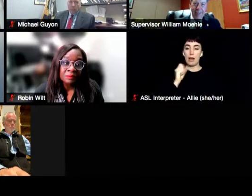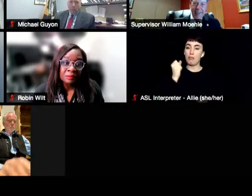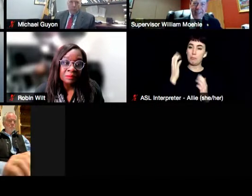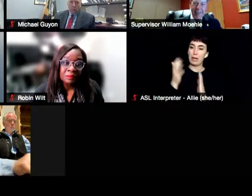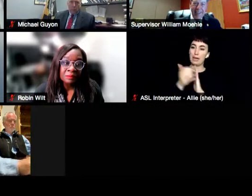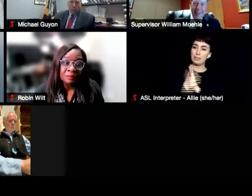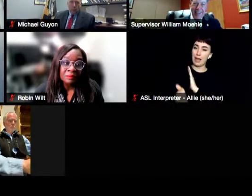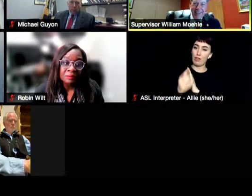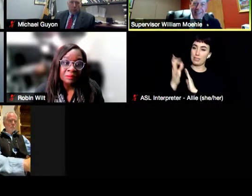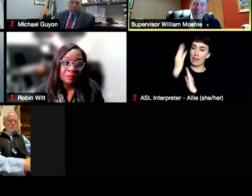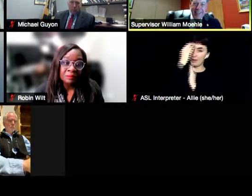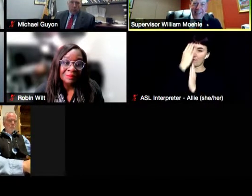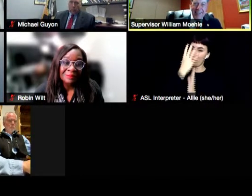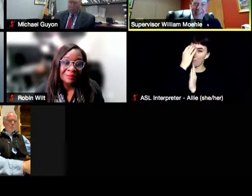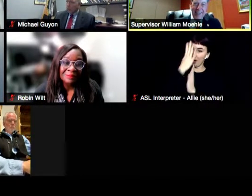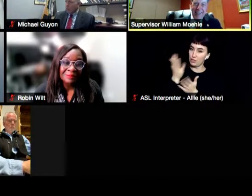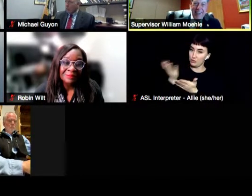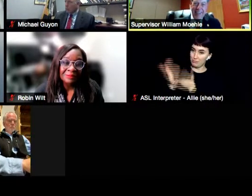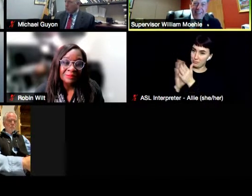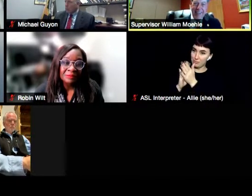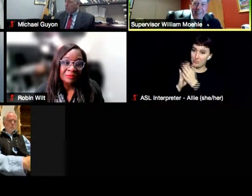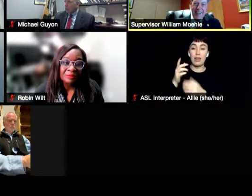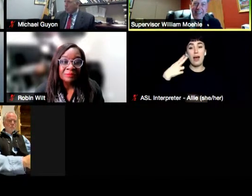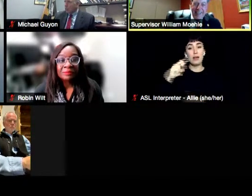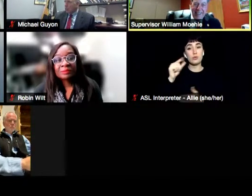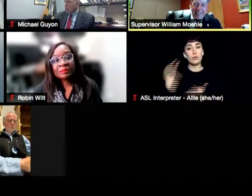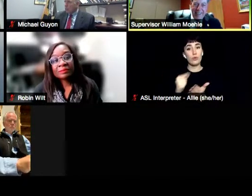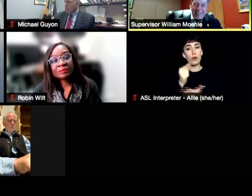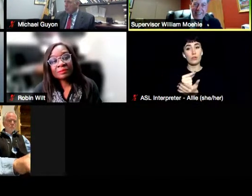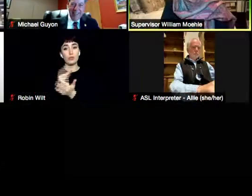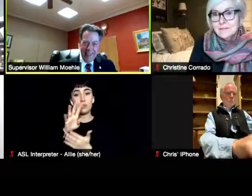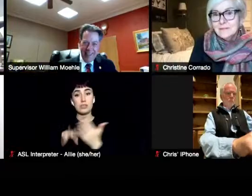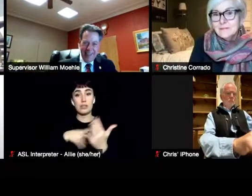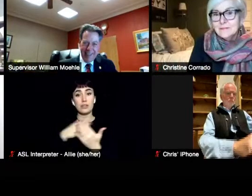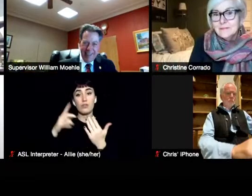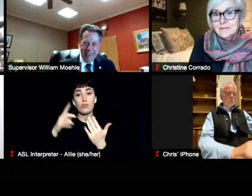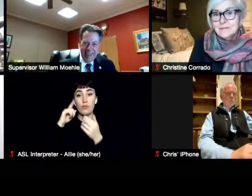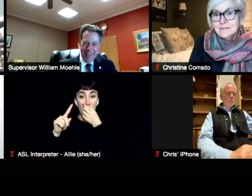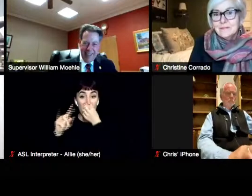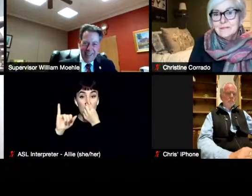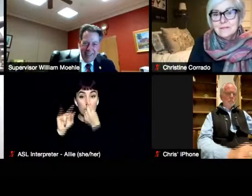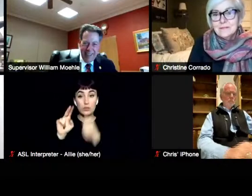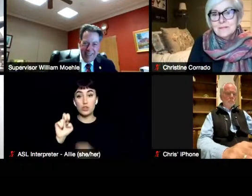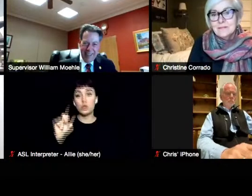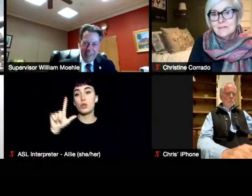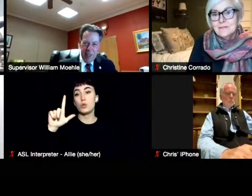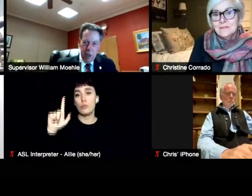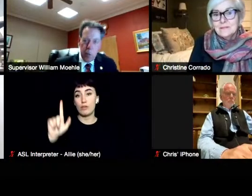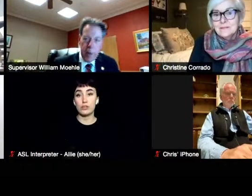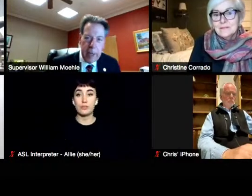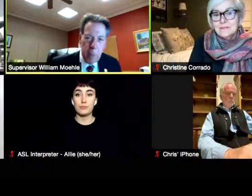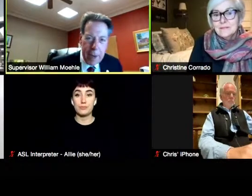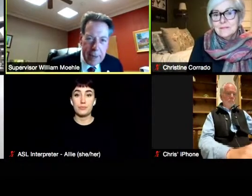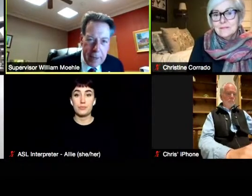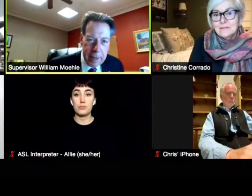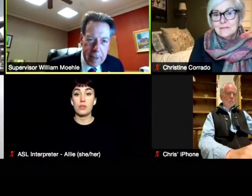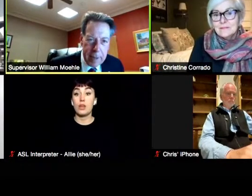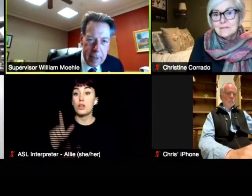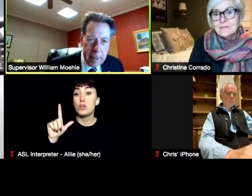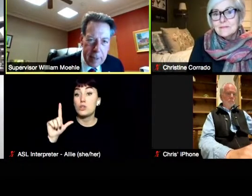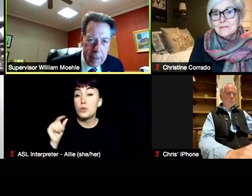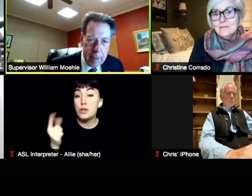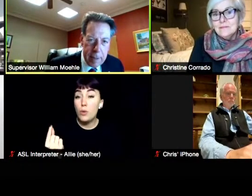and information, that high school graduation is scheduled for June 21st. 20 what?